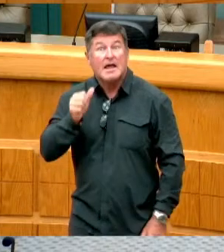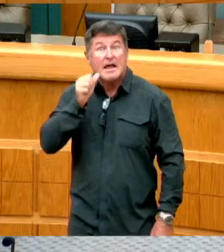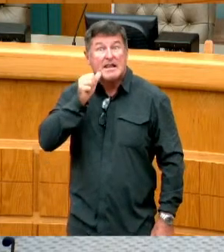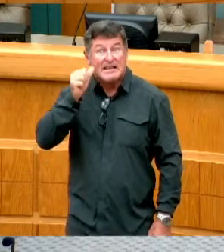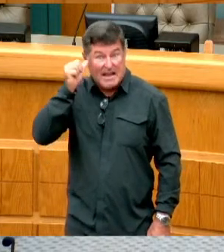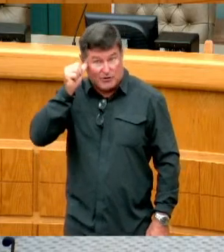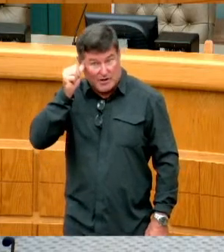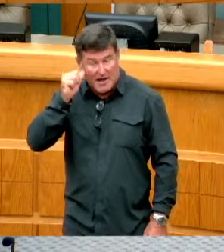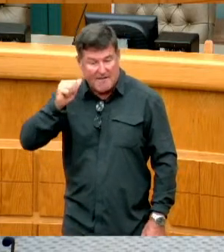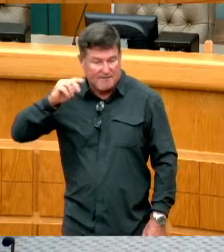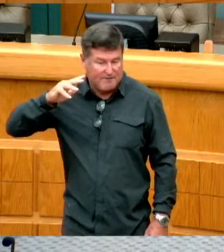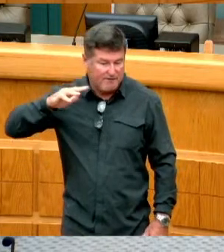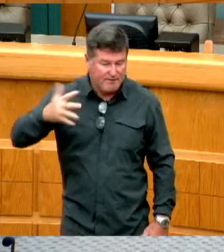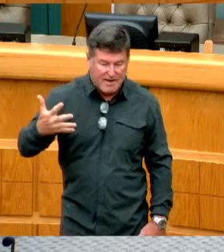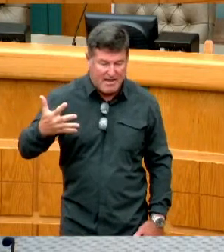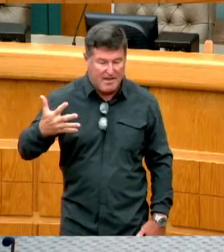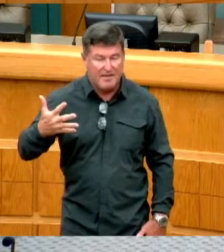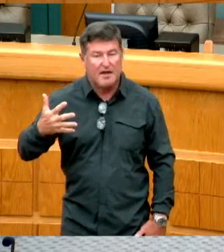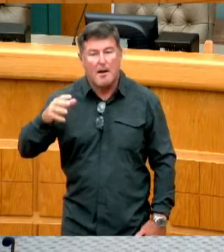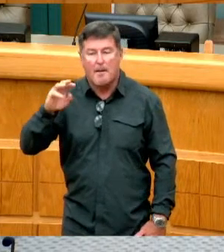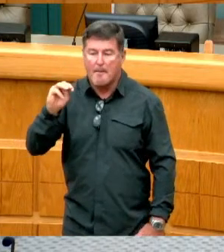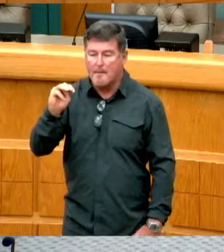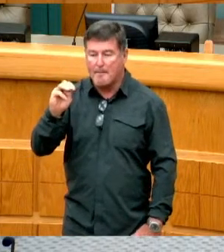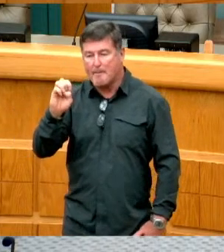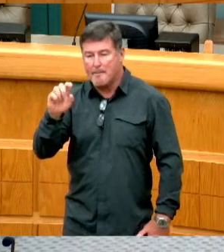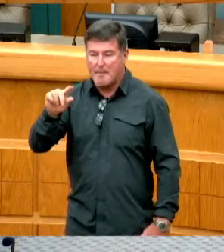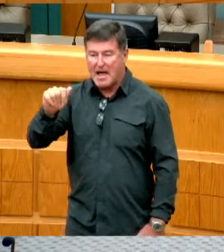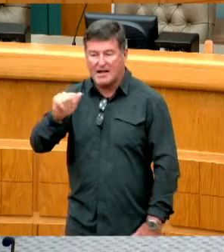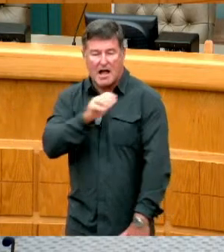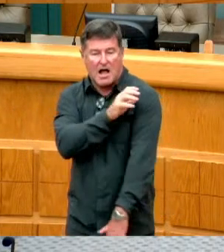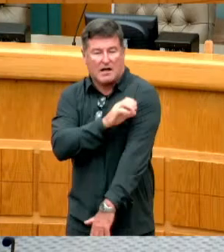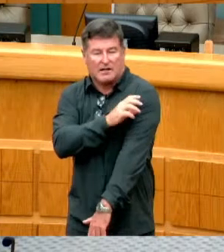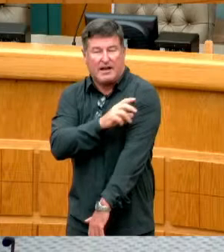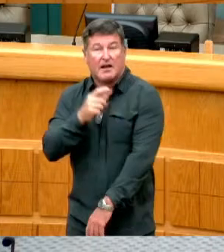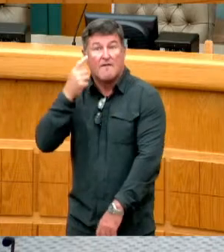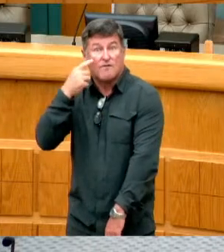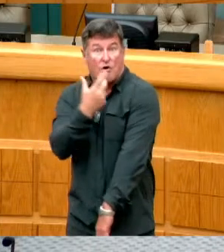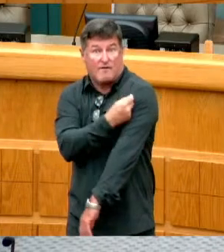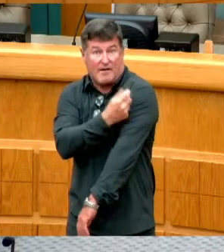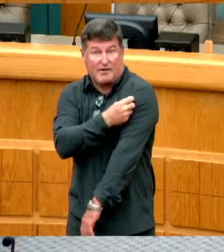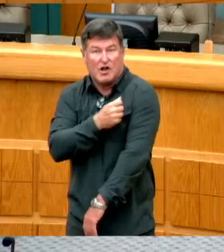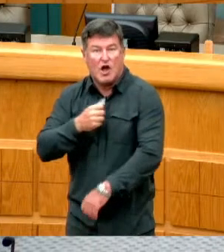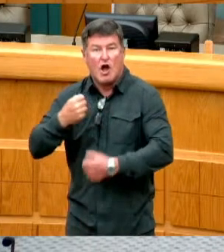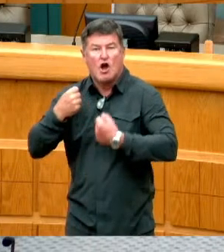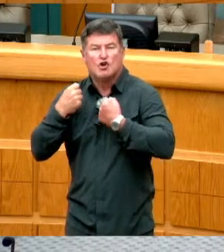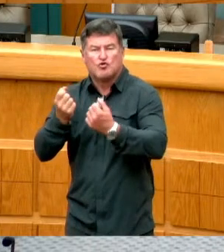5th COVID-19 mega vaccination drive-through. Of those vaccinated,